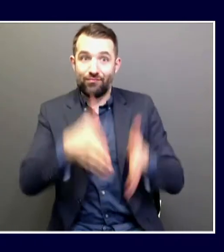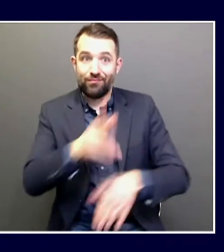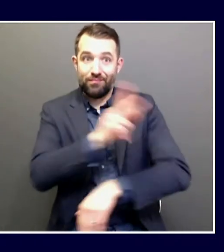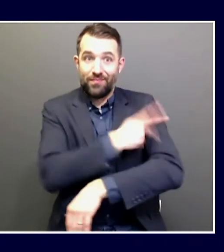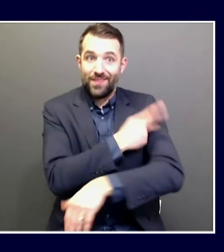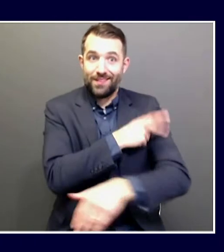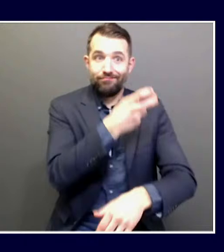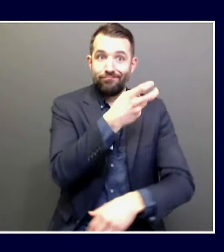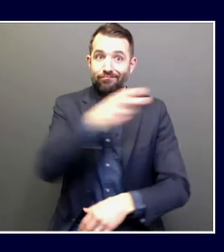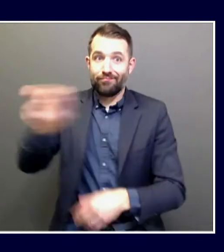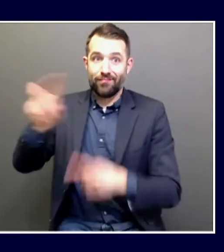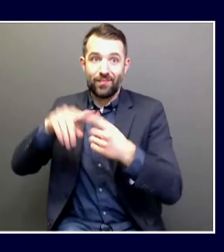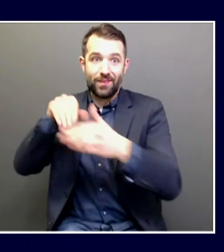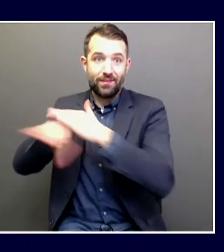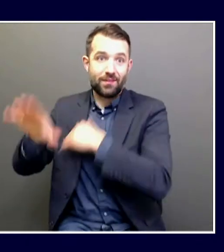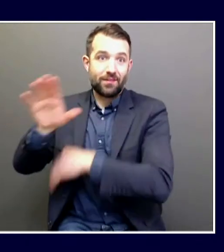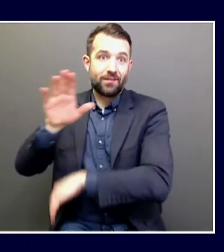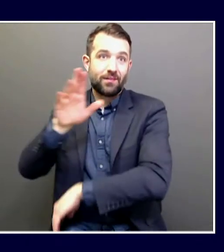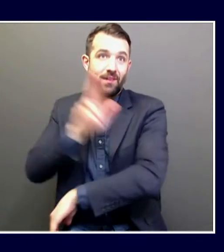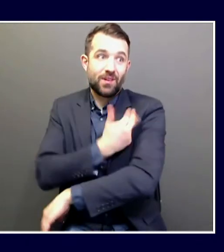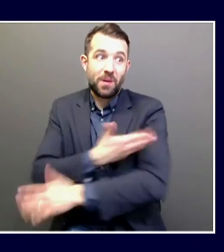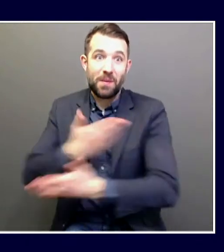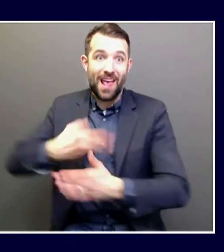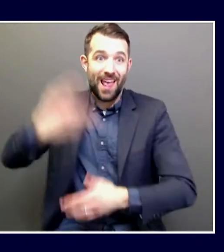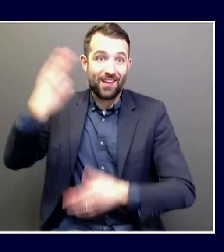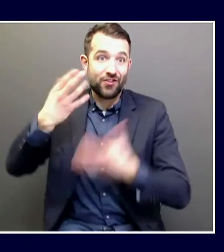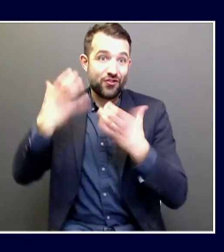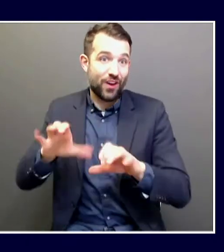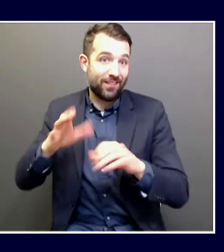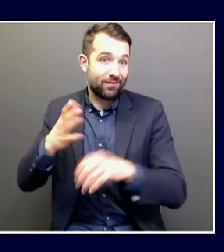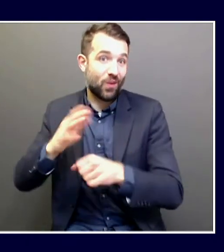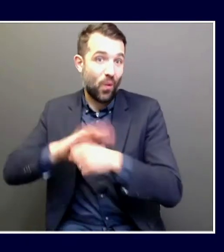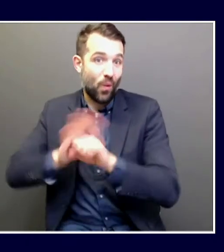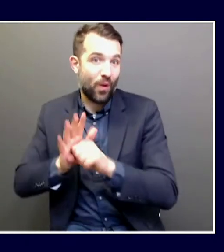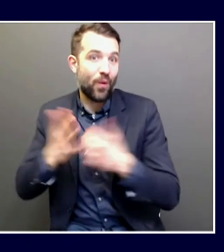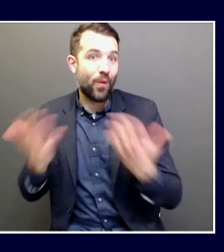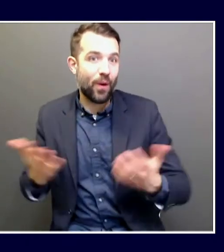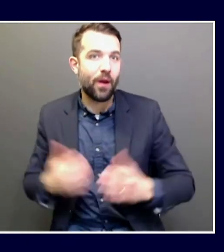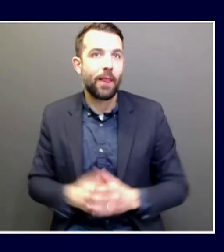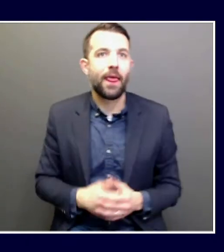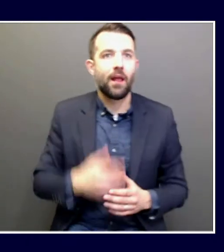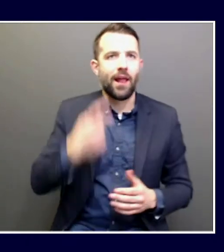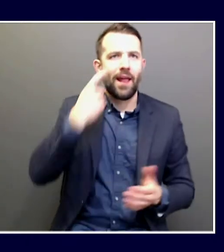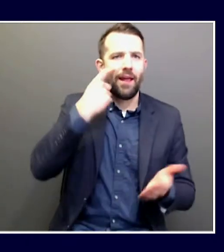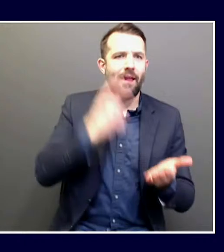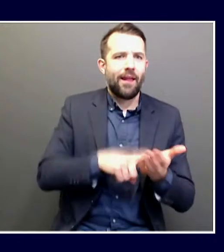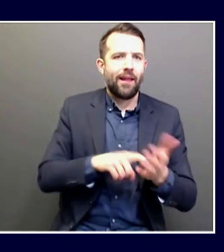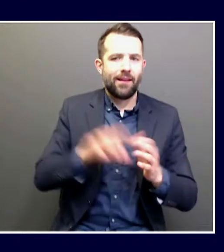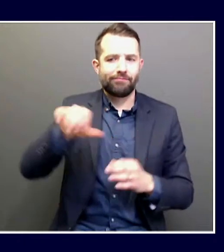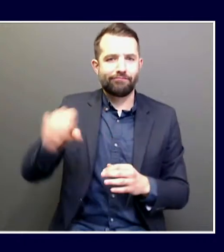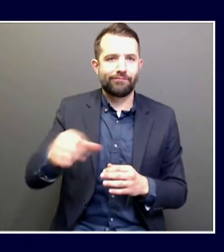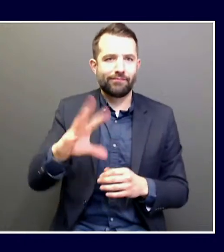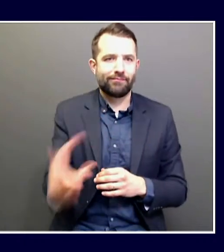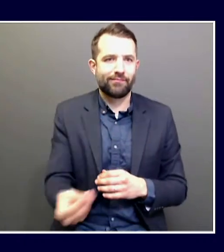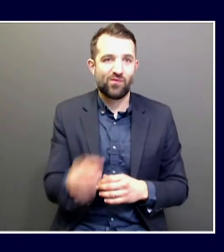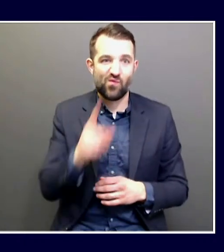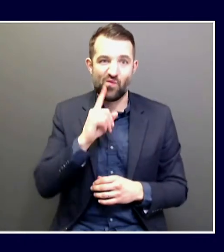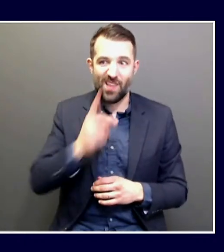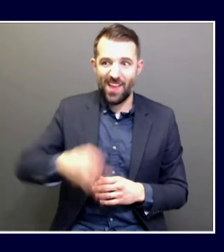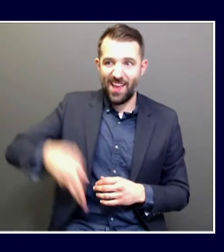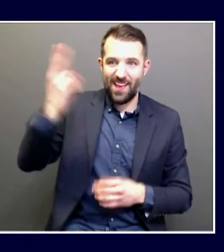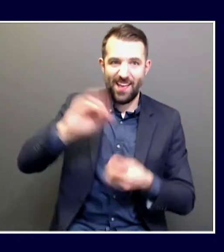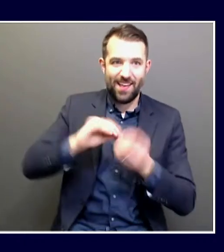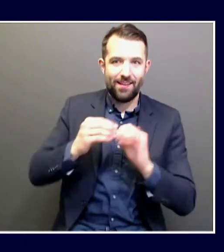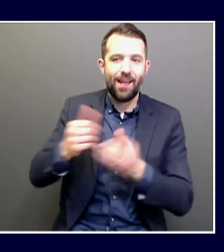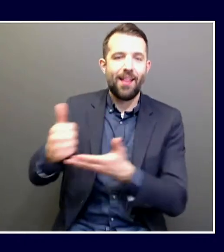more likely to have COVID than, say, another respiratory infection. The data that we will be generating from this